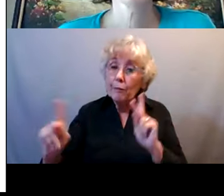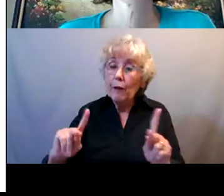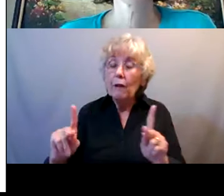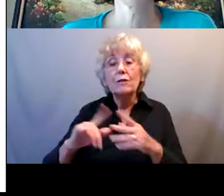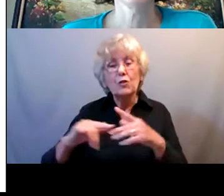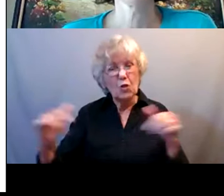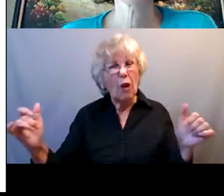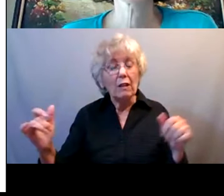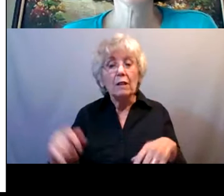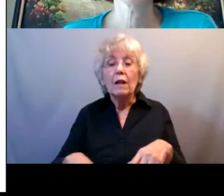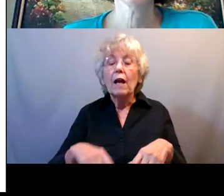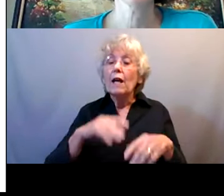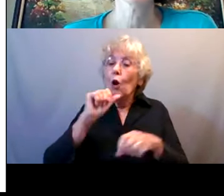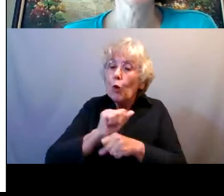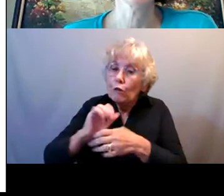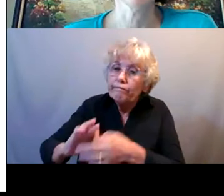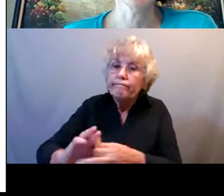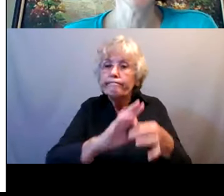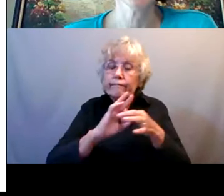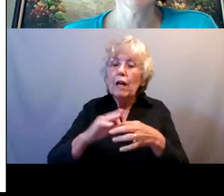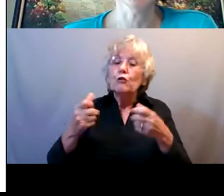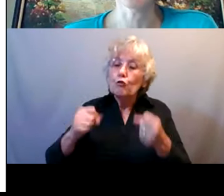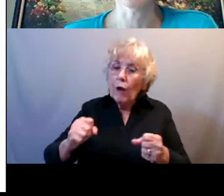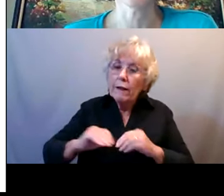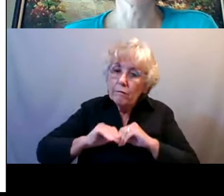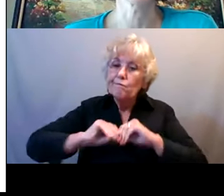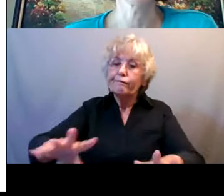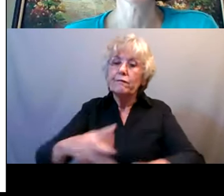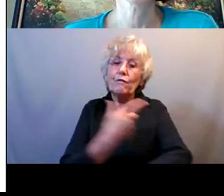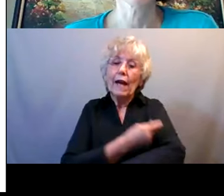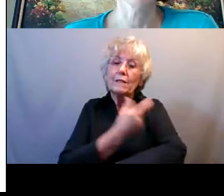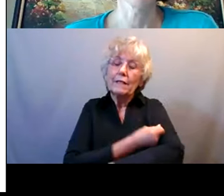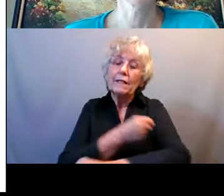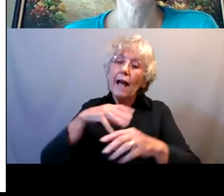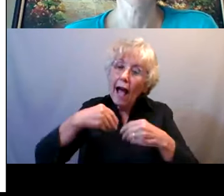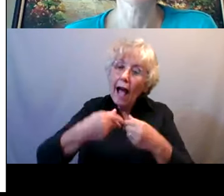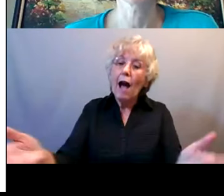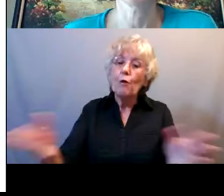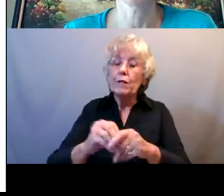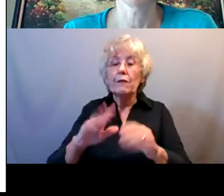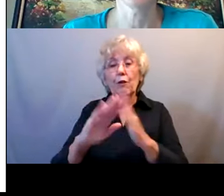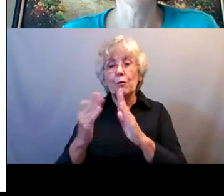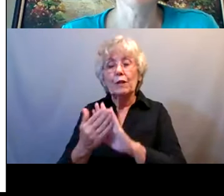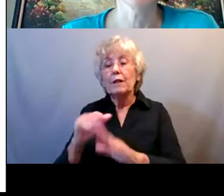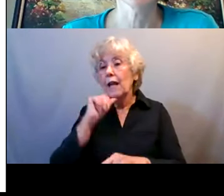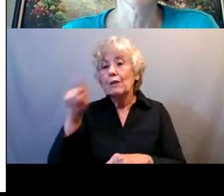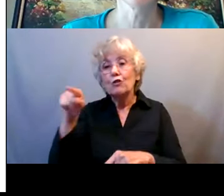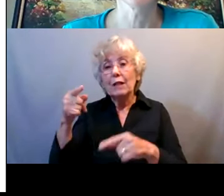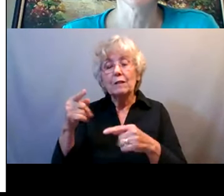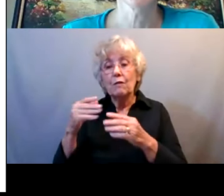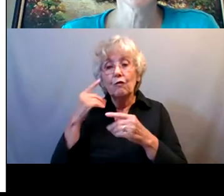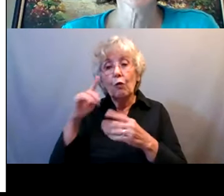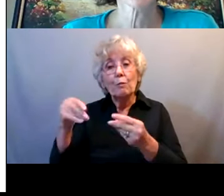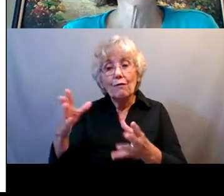cetera, to really try and get vaccines out into the community. So not just among their providers, but everywhere in the